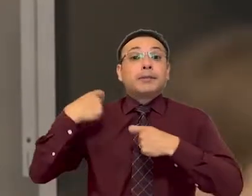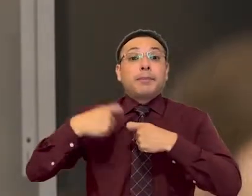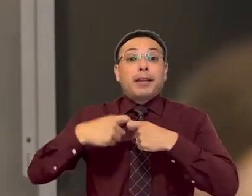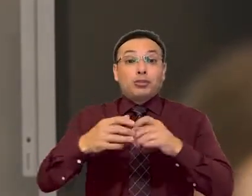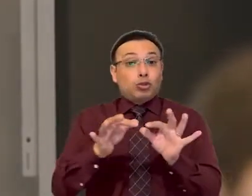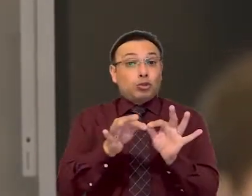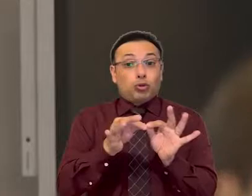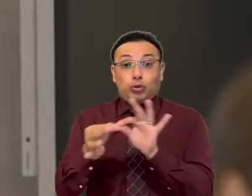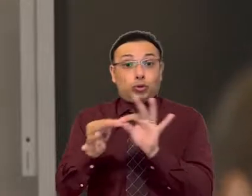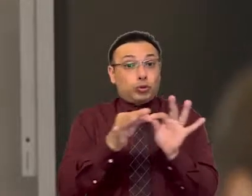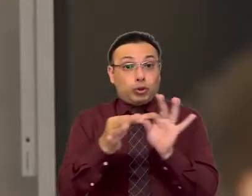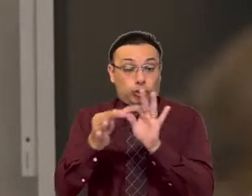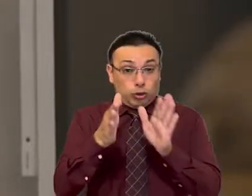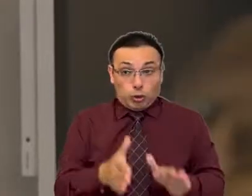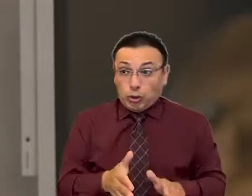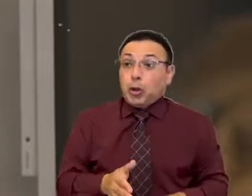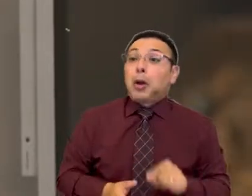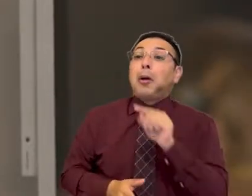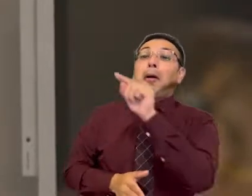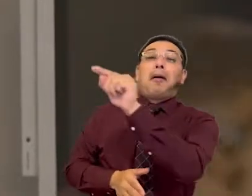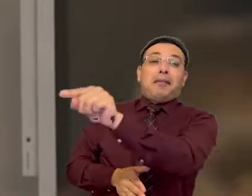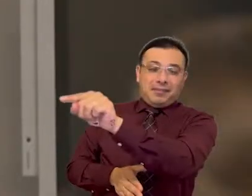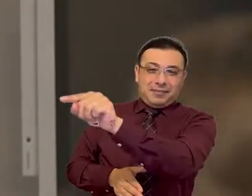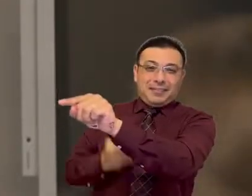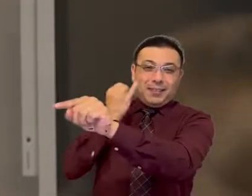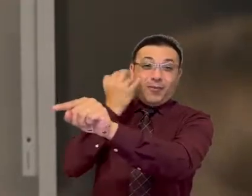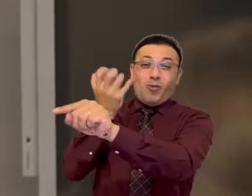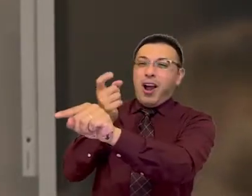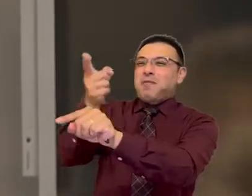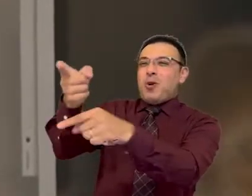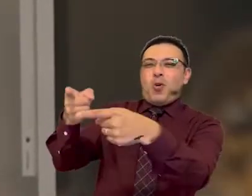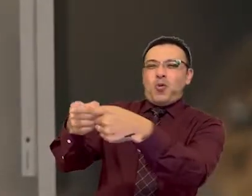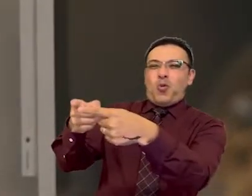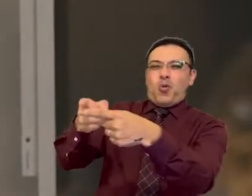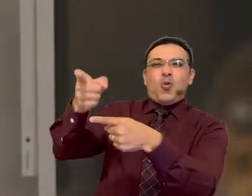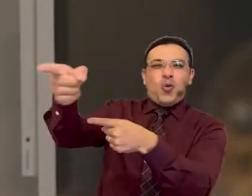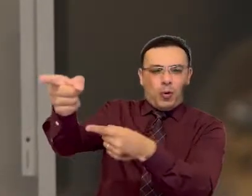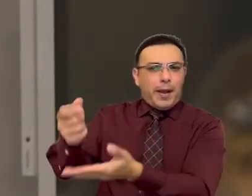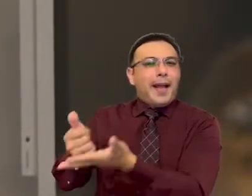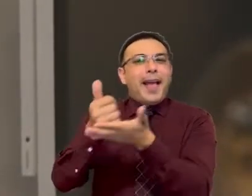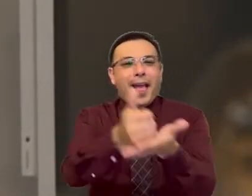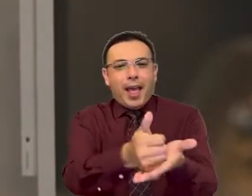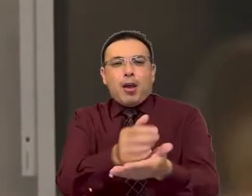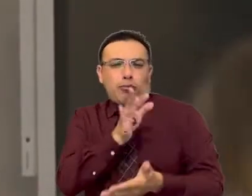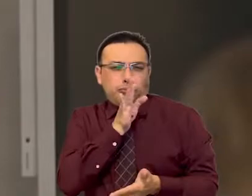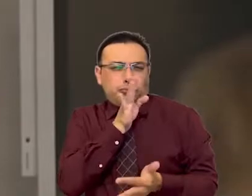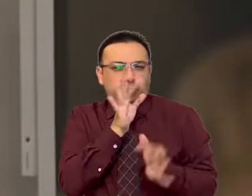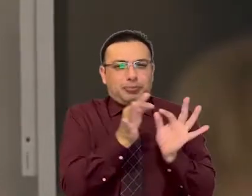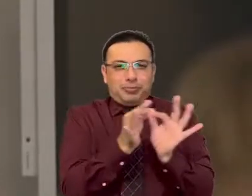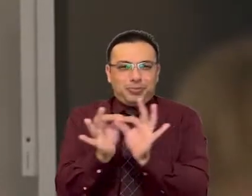hand. If anyone needs Spanish translation, she's right there in the back corner. And more than happy to help with that.